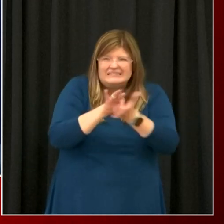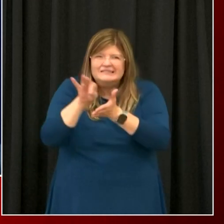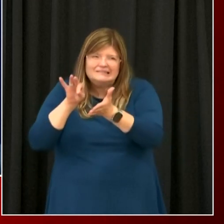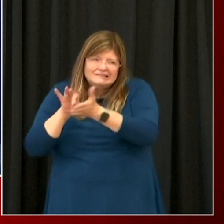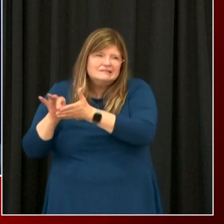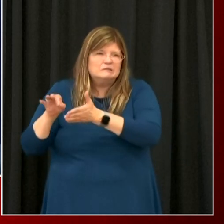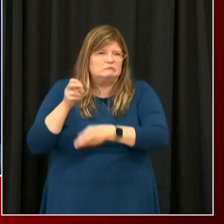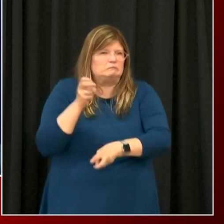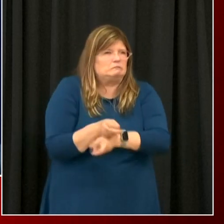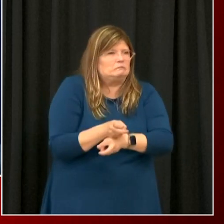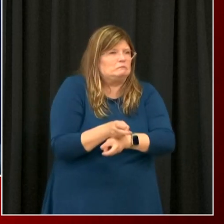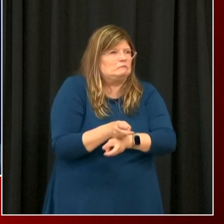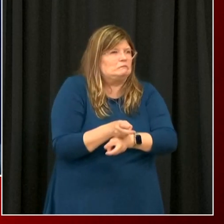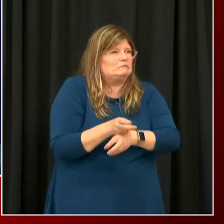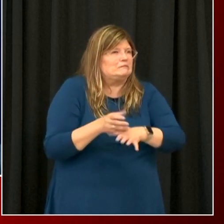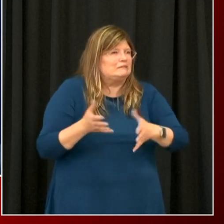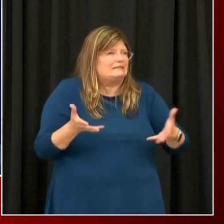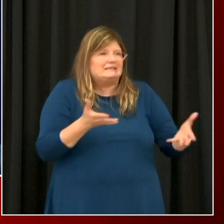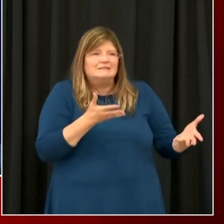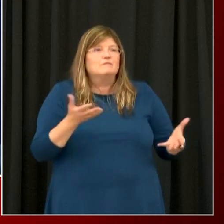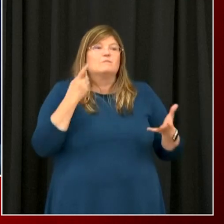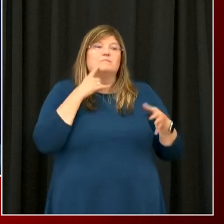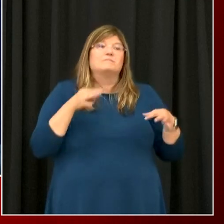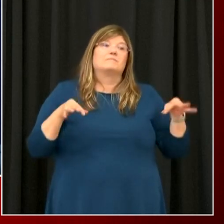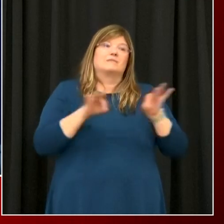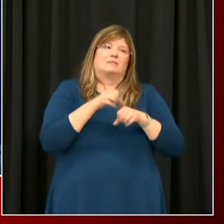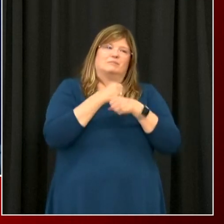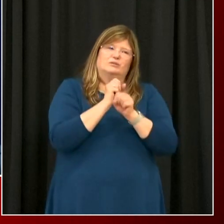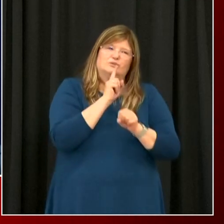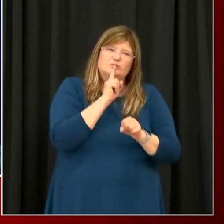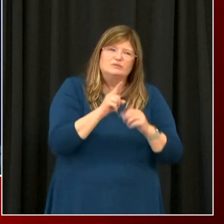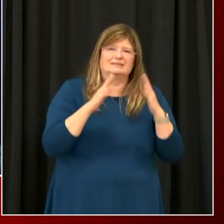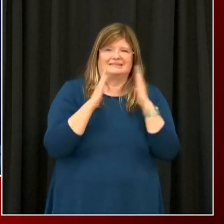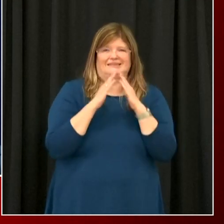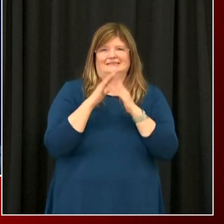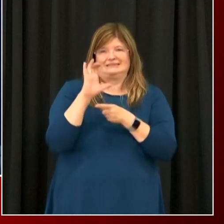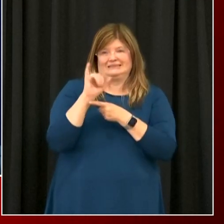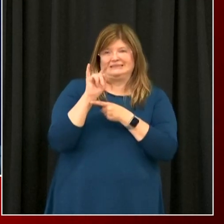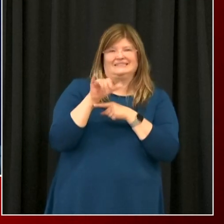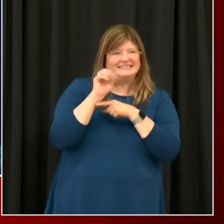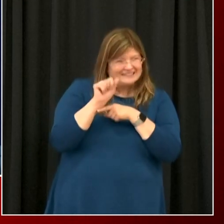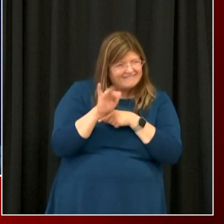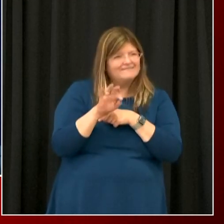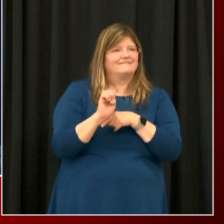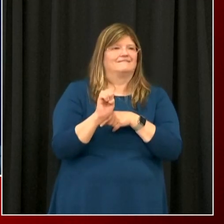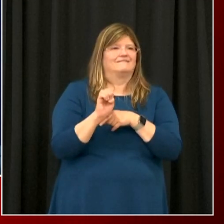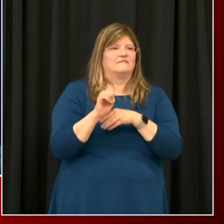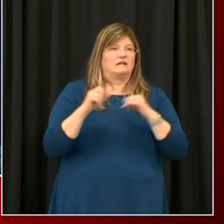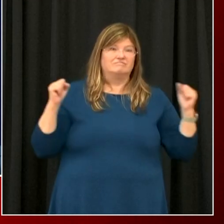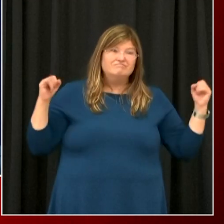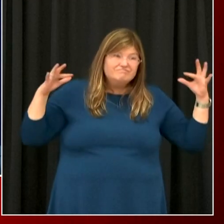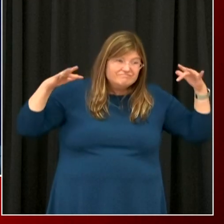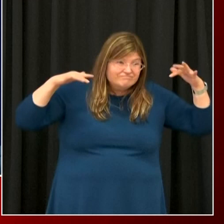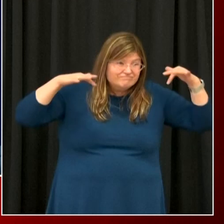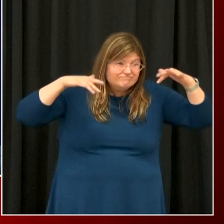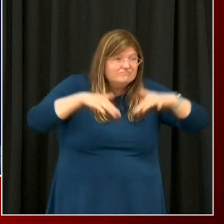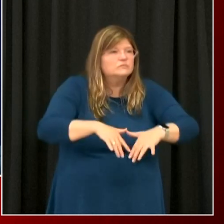in ensuring that the city is safe when we have large gatherings outside of the public health